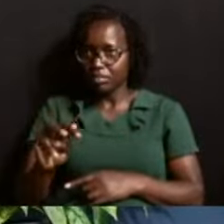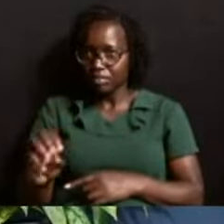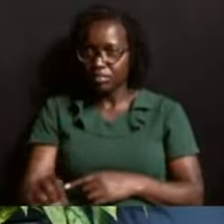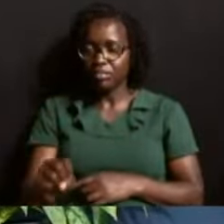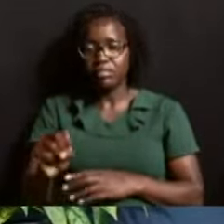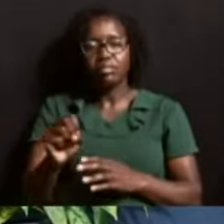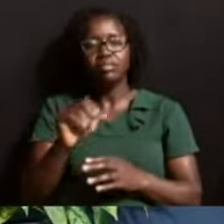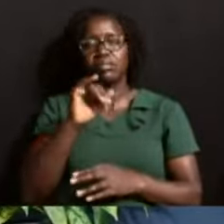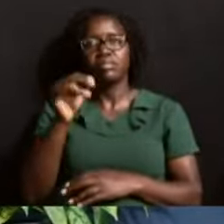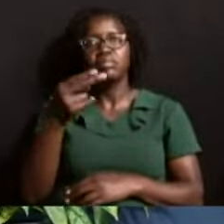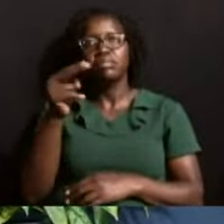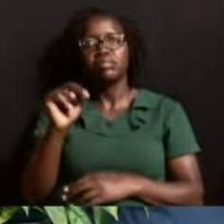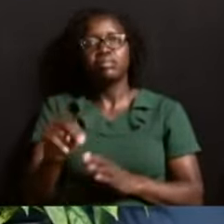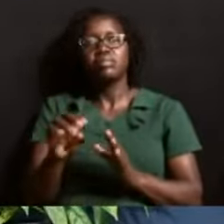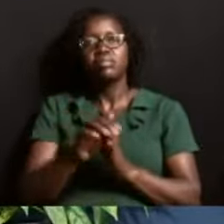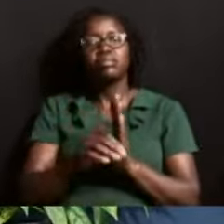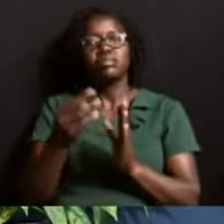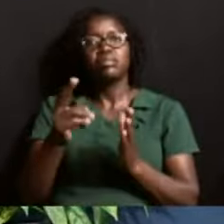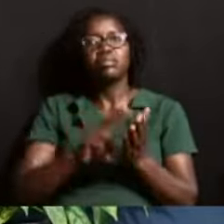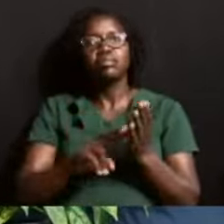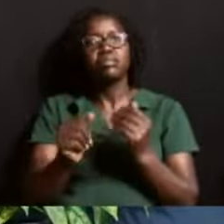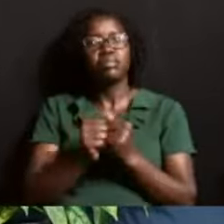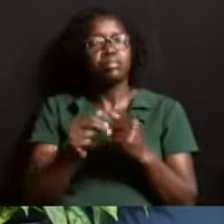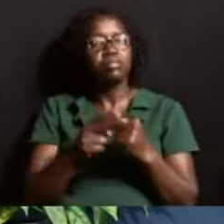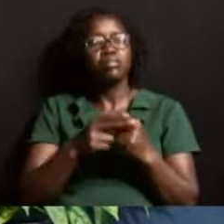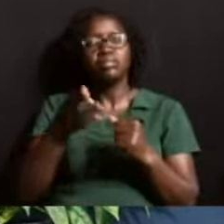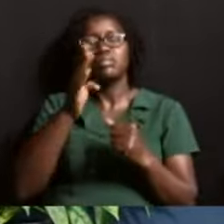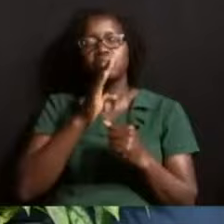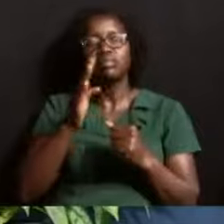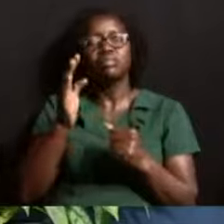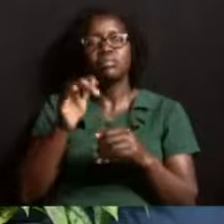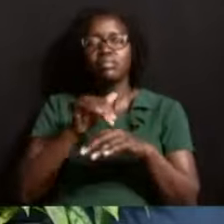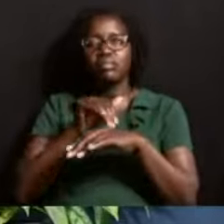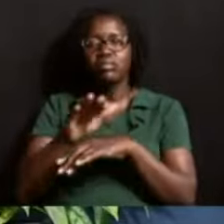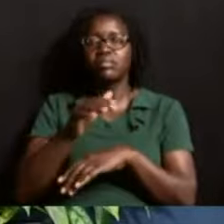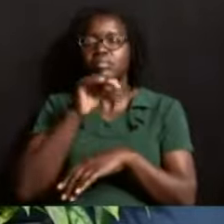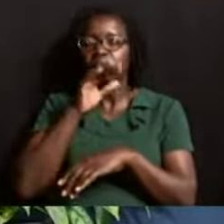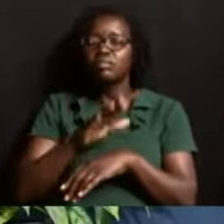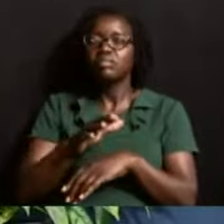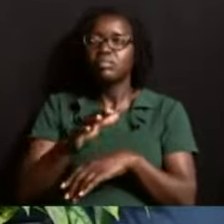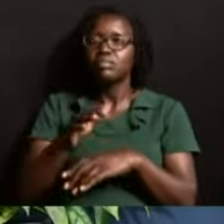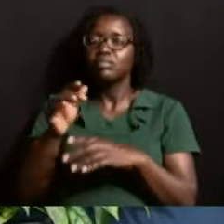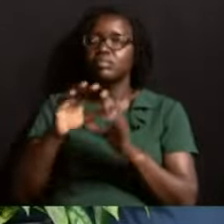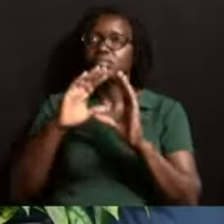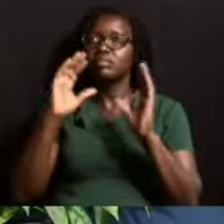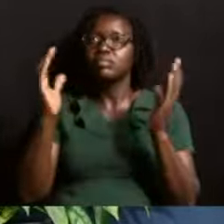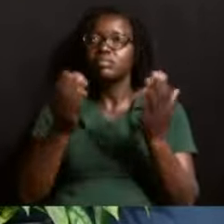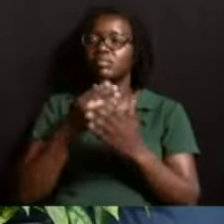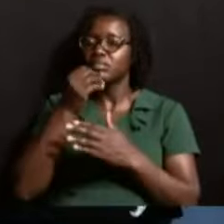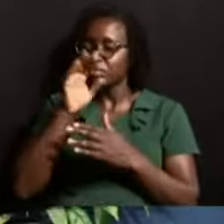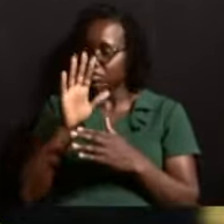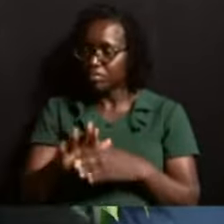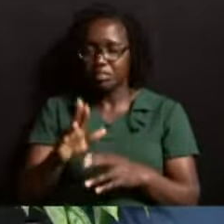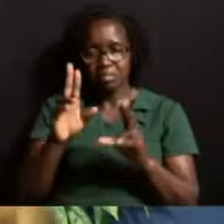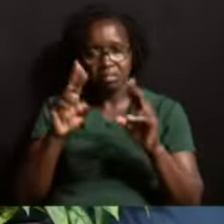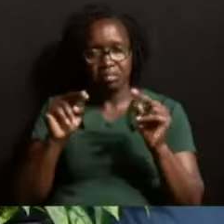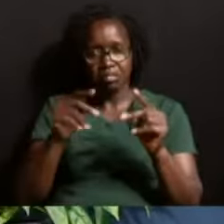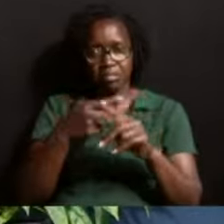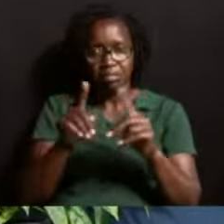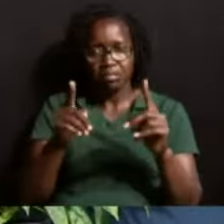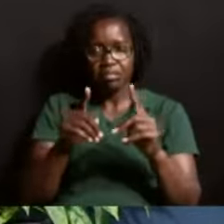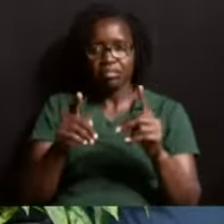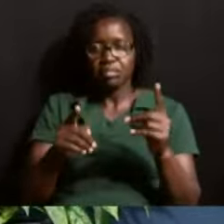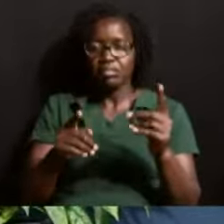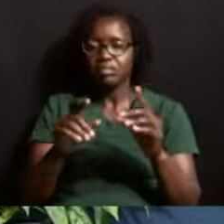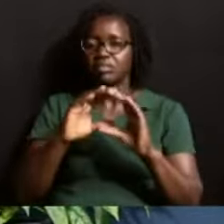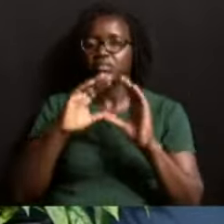John chapter 3:17, God did not send his son into the world in order to condemn the world, but that